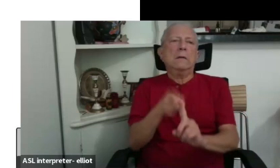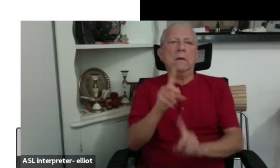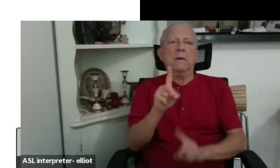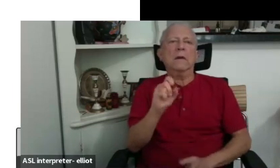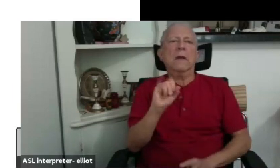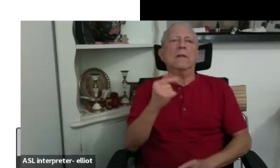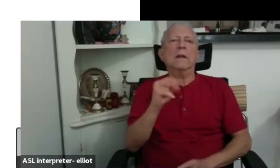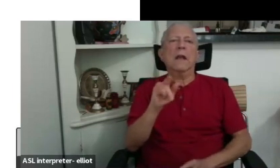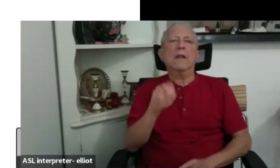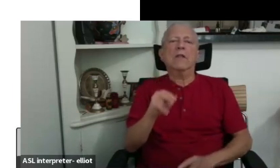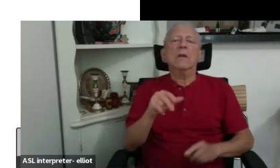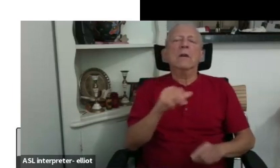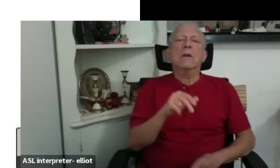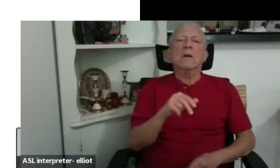the